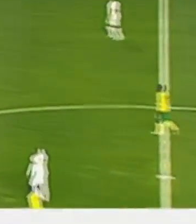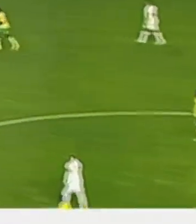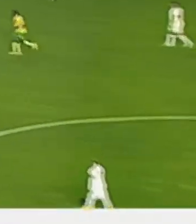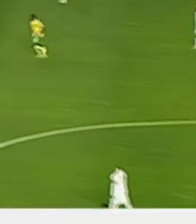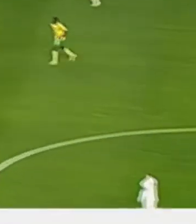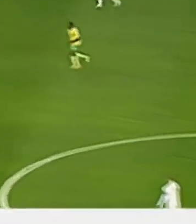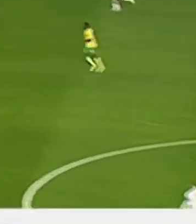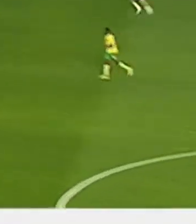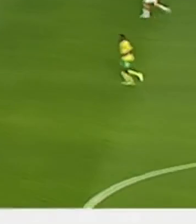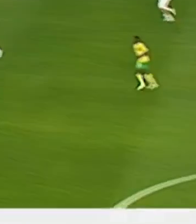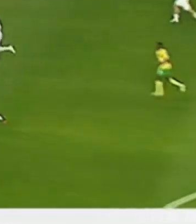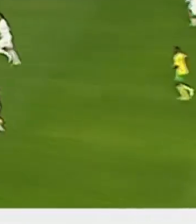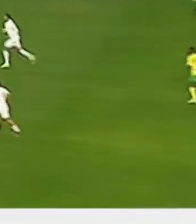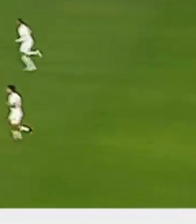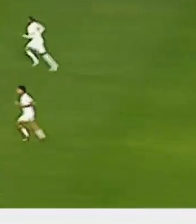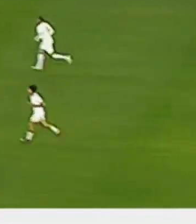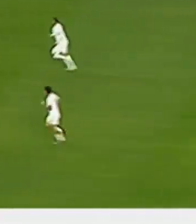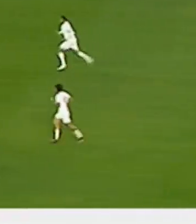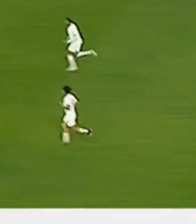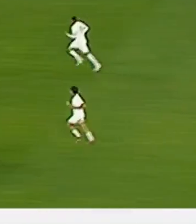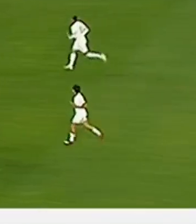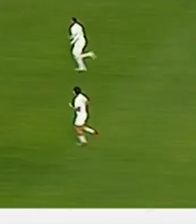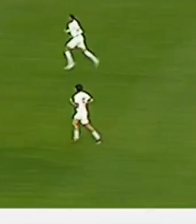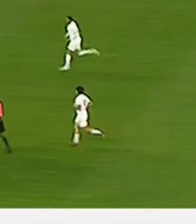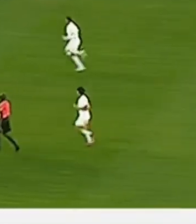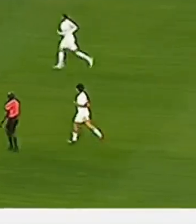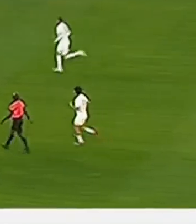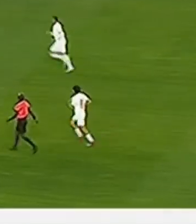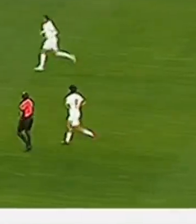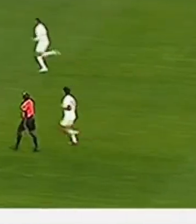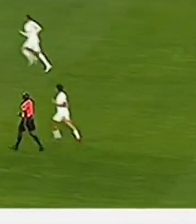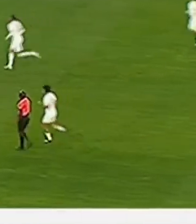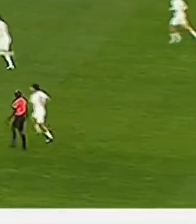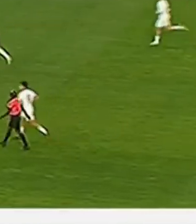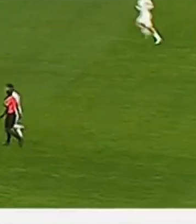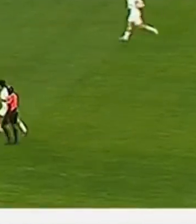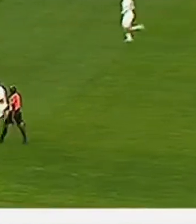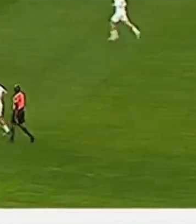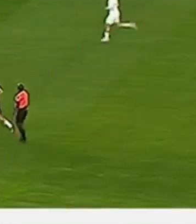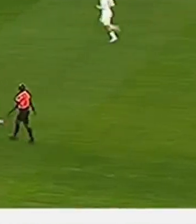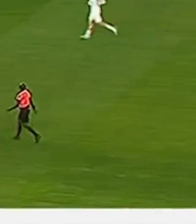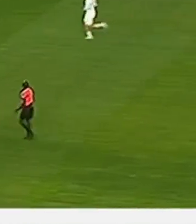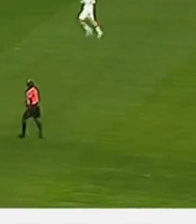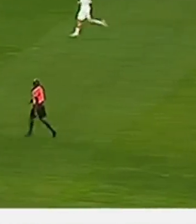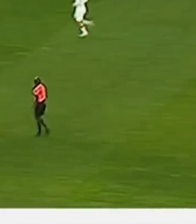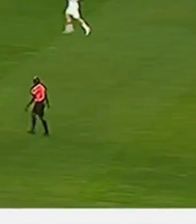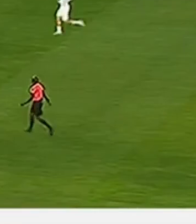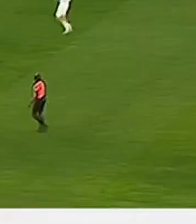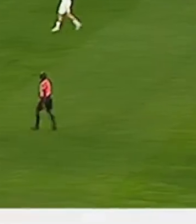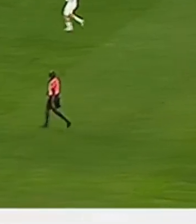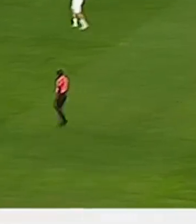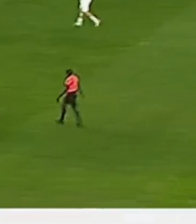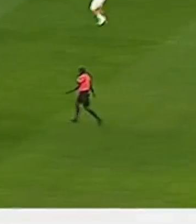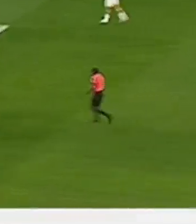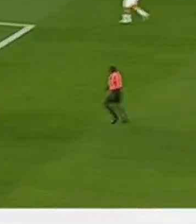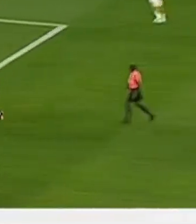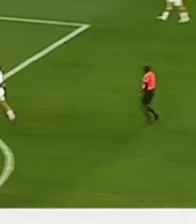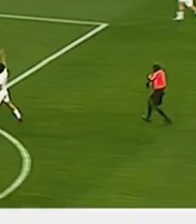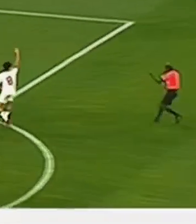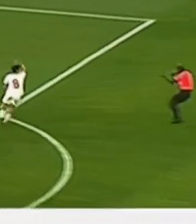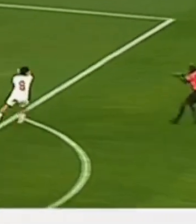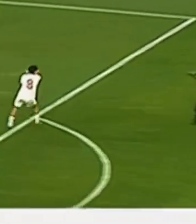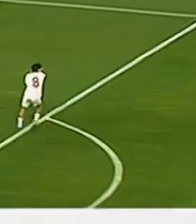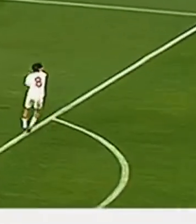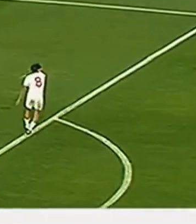uyophinda sithola ischeme benonyiko muphi mayizodlala kanje. Sibone uTau ukuthi wenze njani uTau nange ethatha